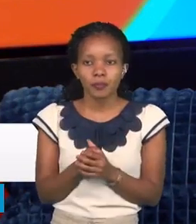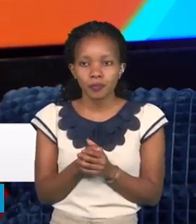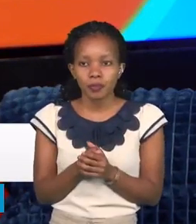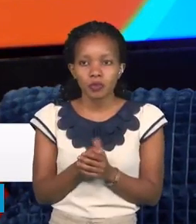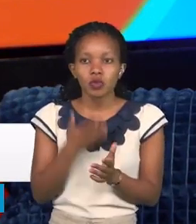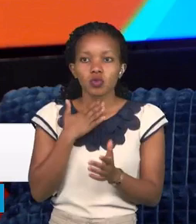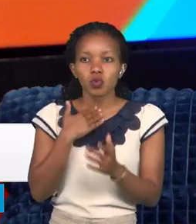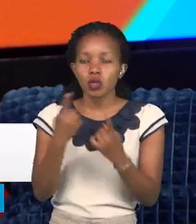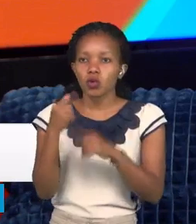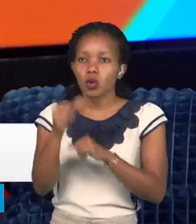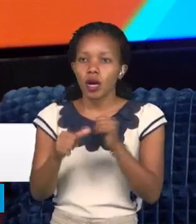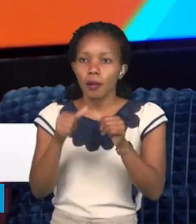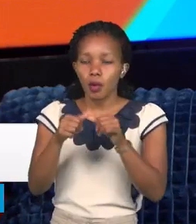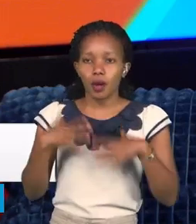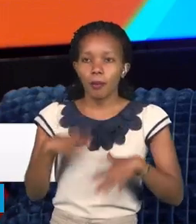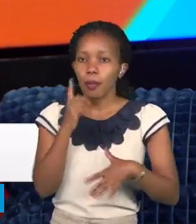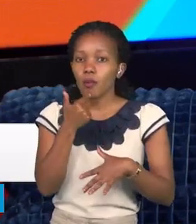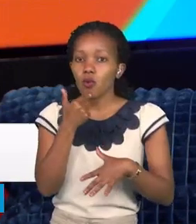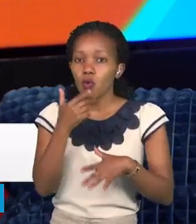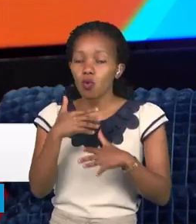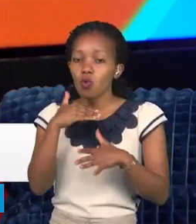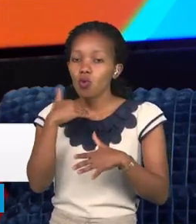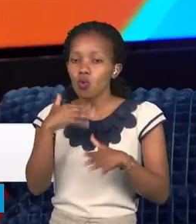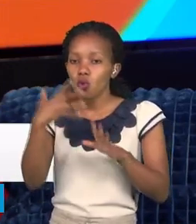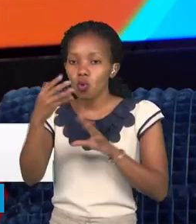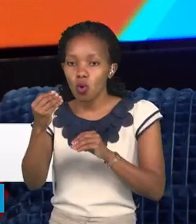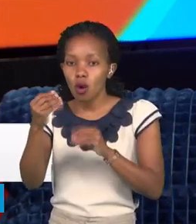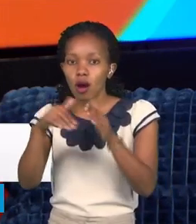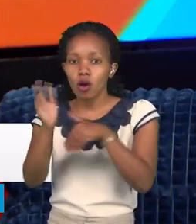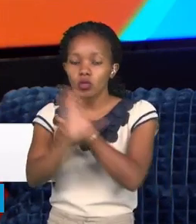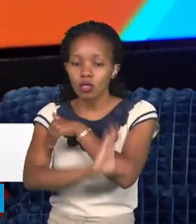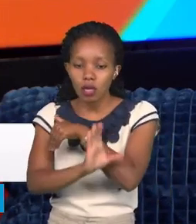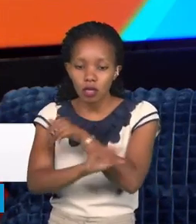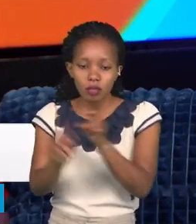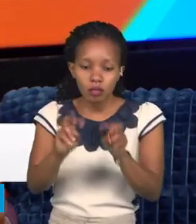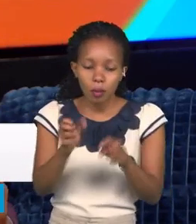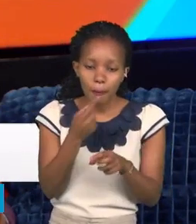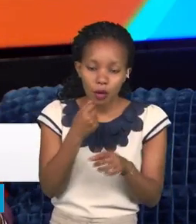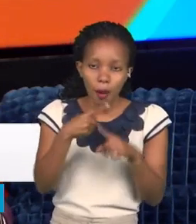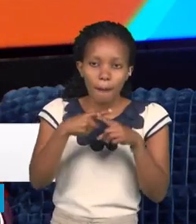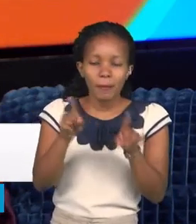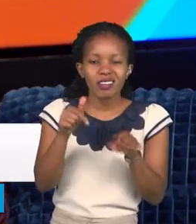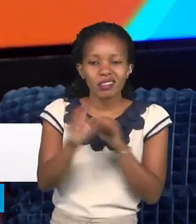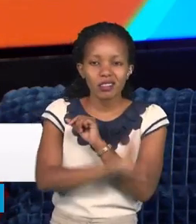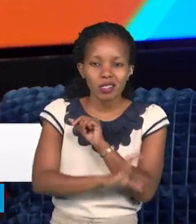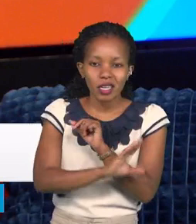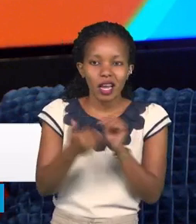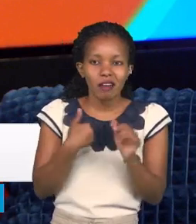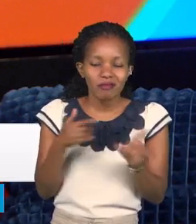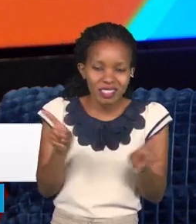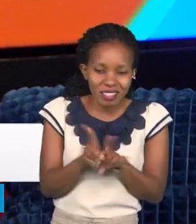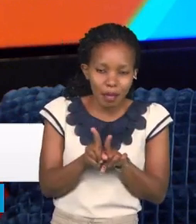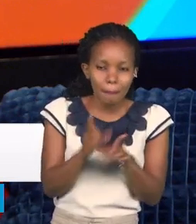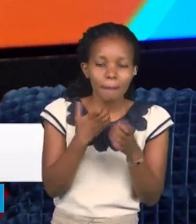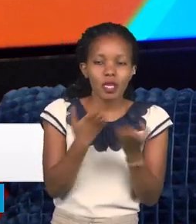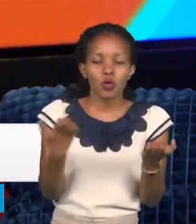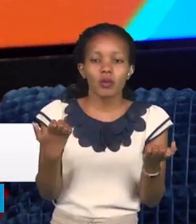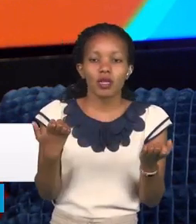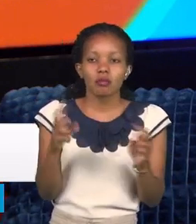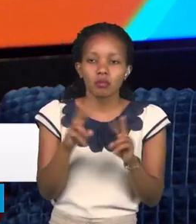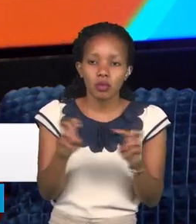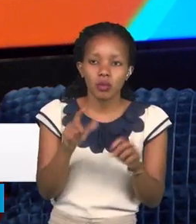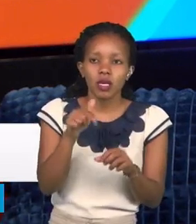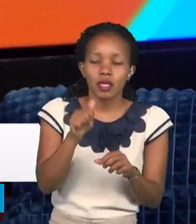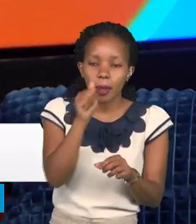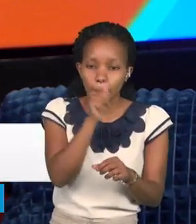know, we want to talk about these guys who go outside to seek medication, but in this country, we still have the same equipment they're looking for here